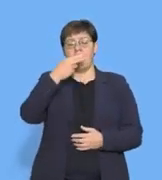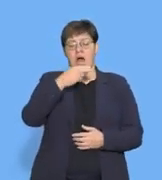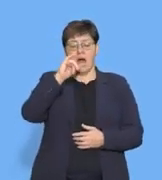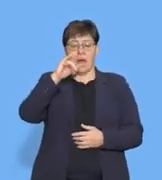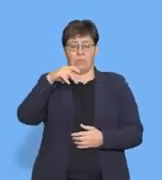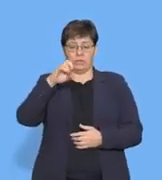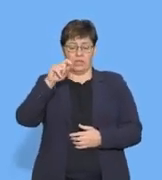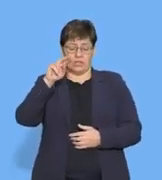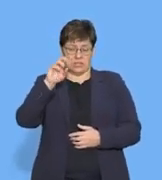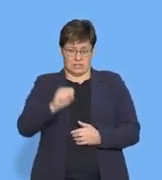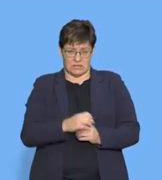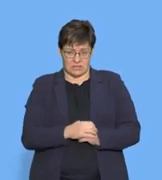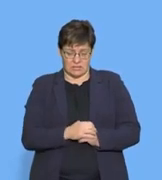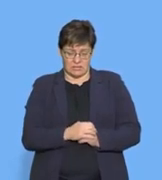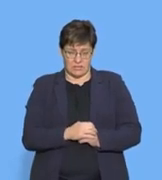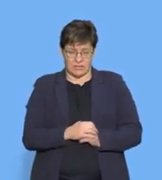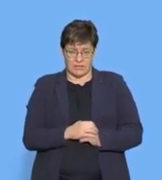down.